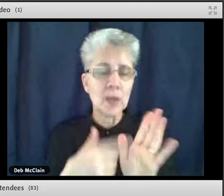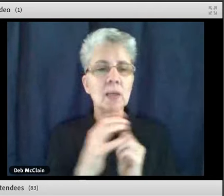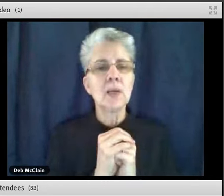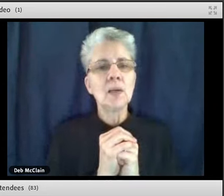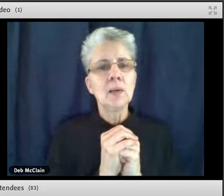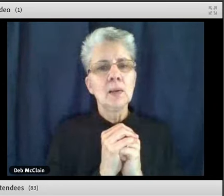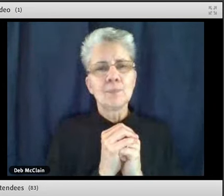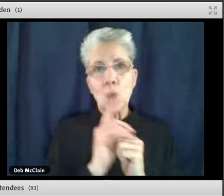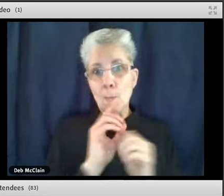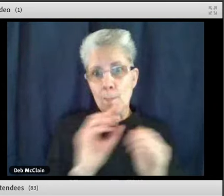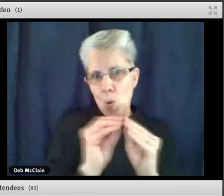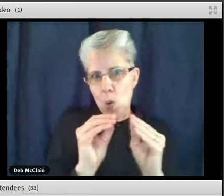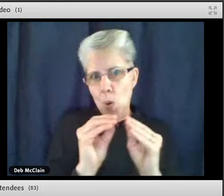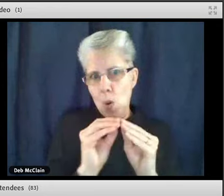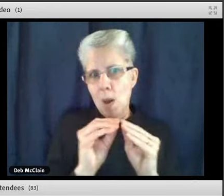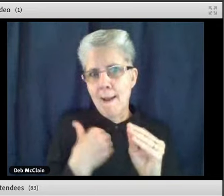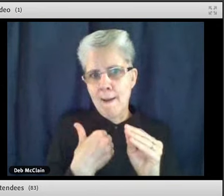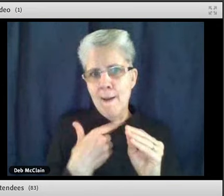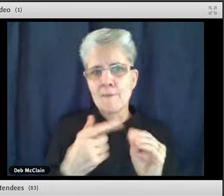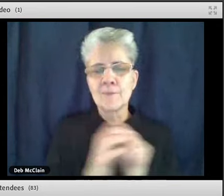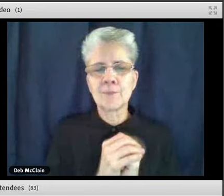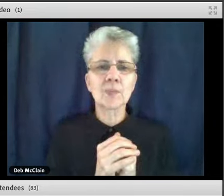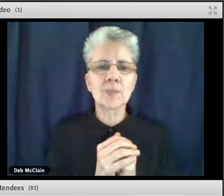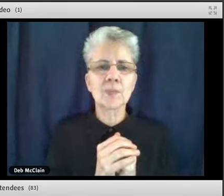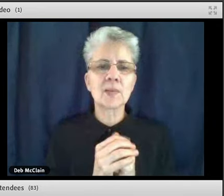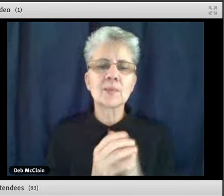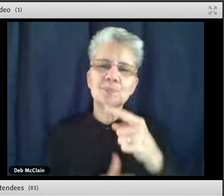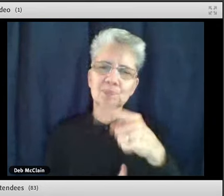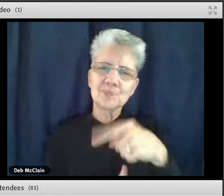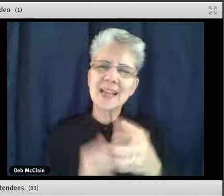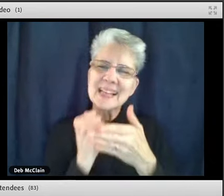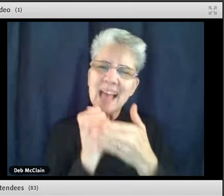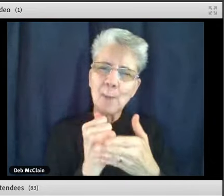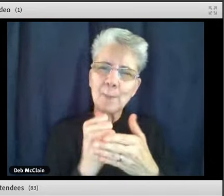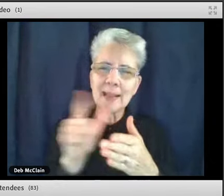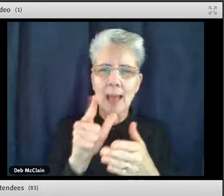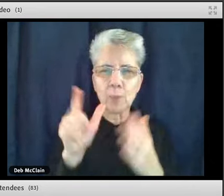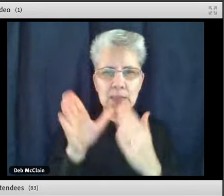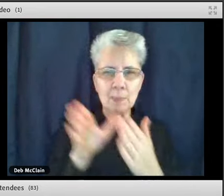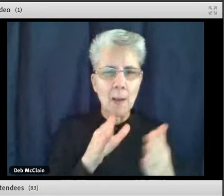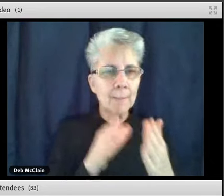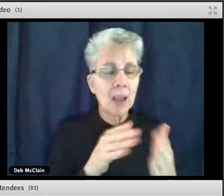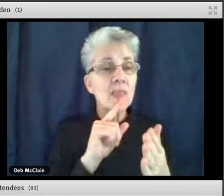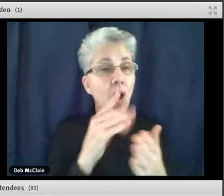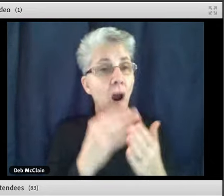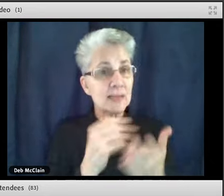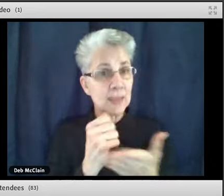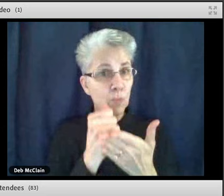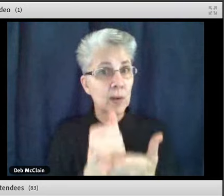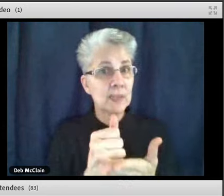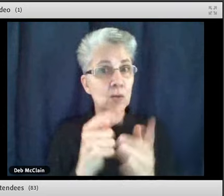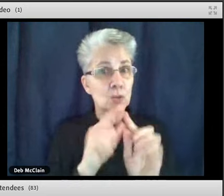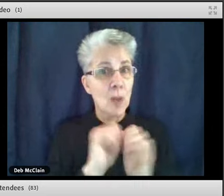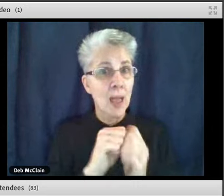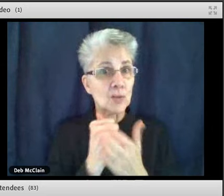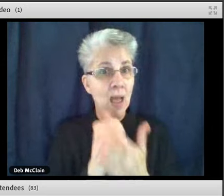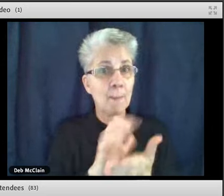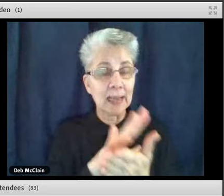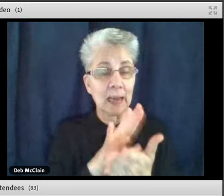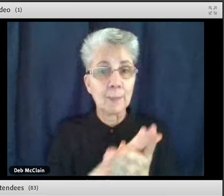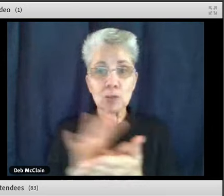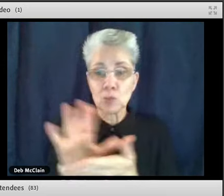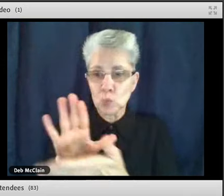but please look at it afterwards, is the amazing educational resources. So this is a list. Swiftland posted